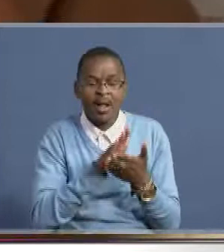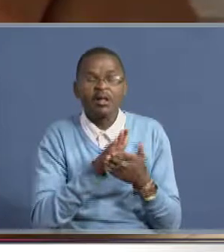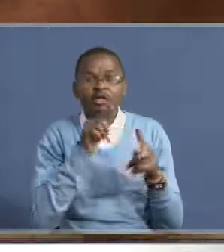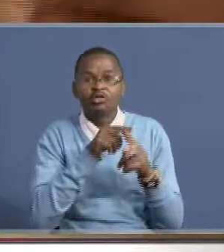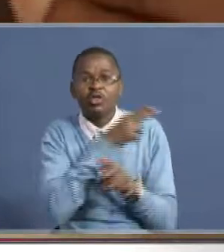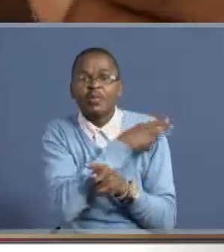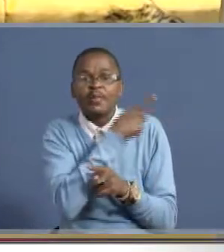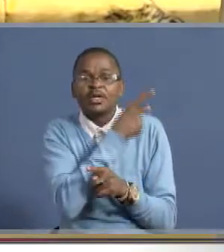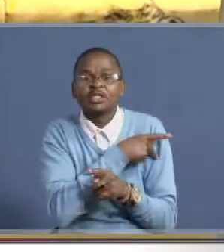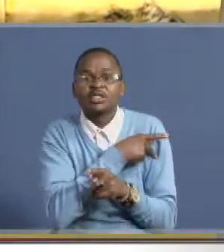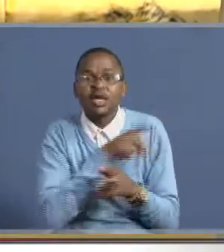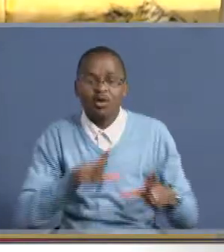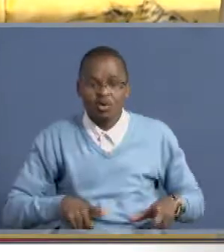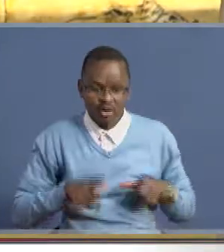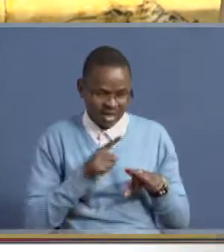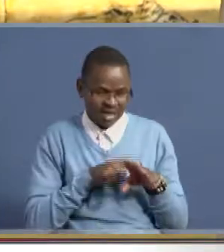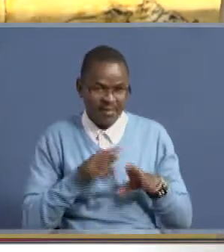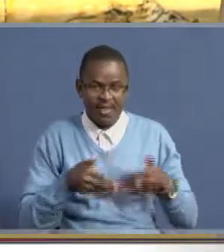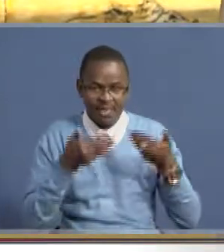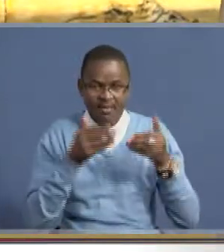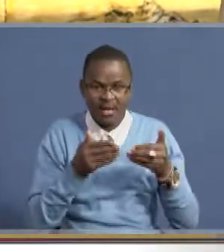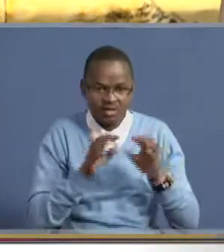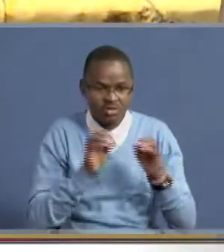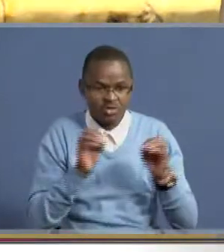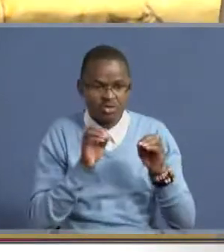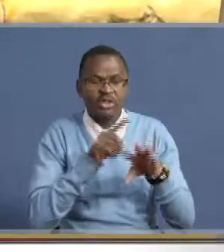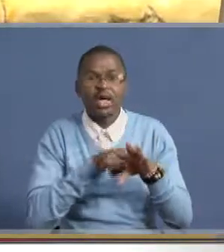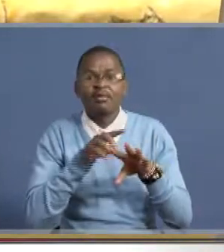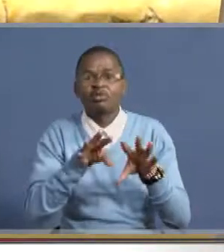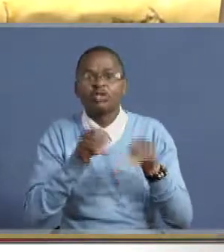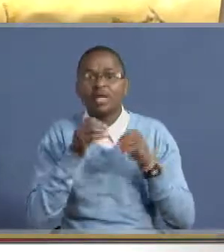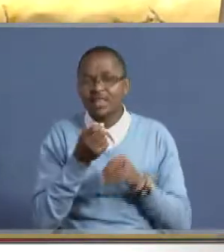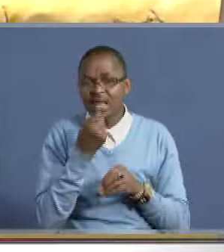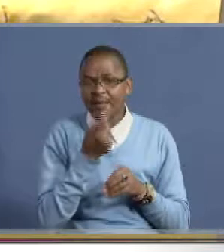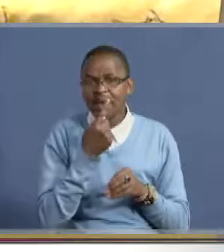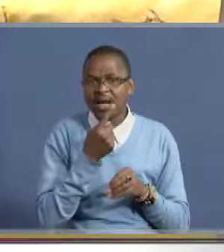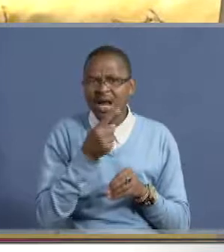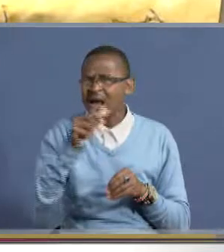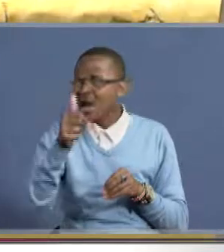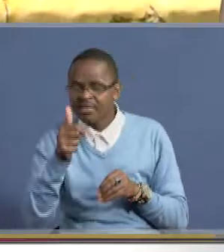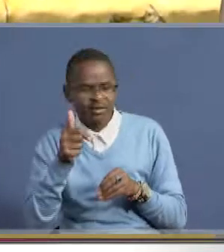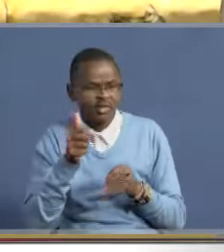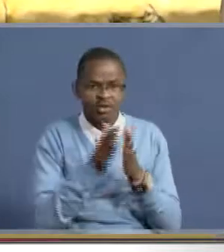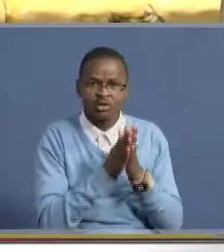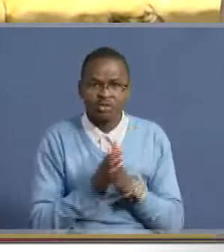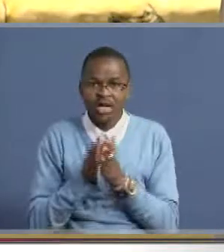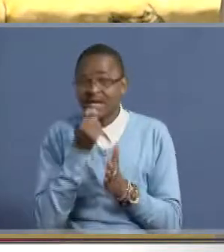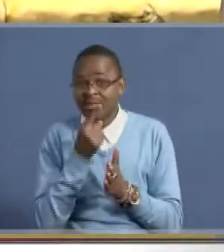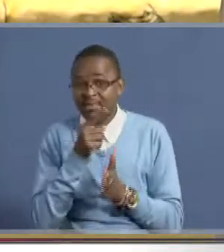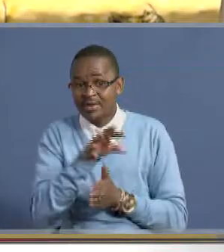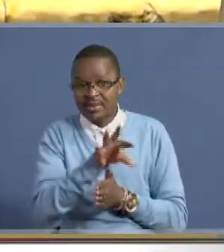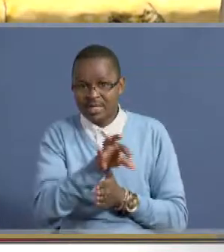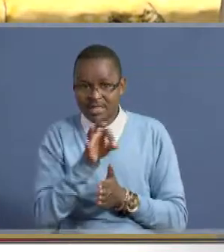doom to the patient's life. Once they are given drugs, they don't know what time to take the drugs, We've had cases whereby a drug should